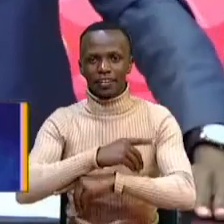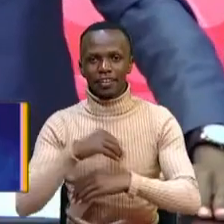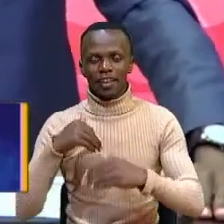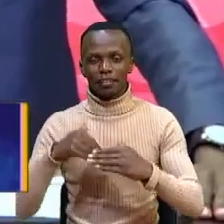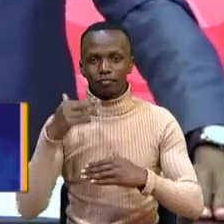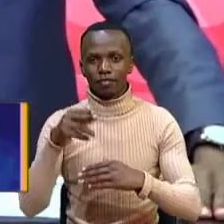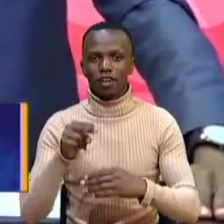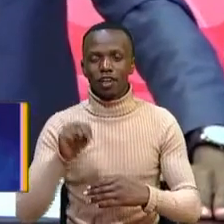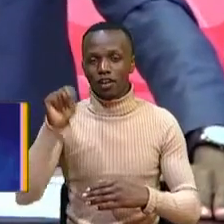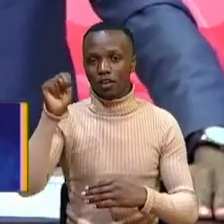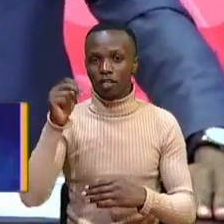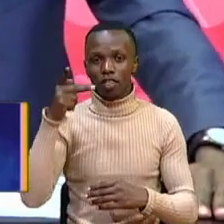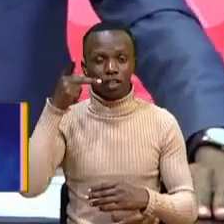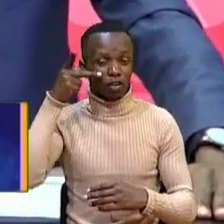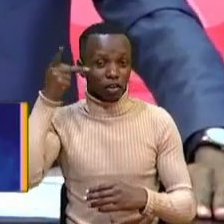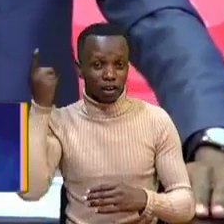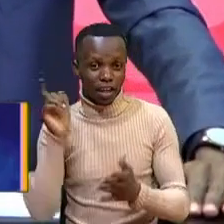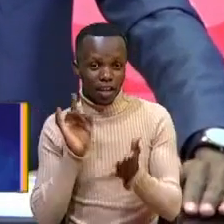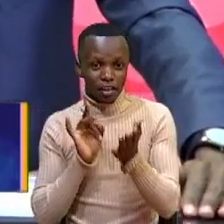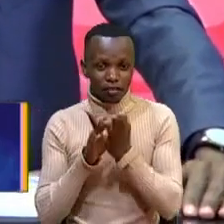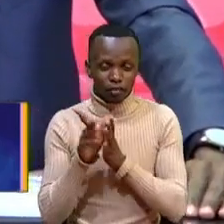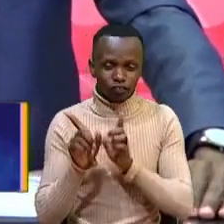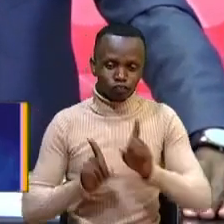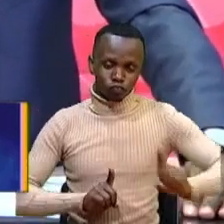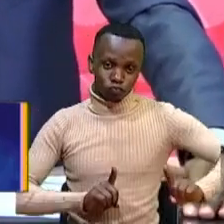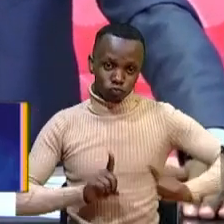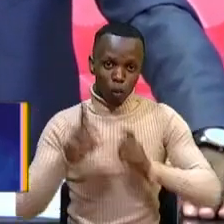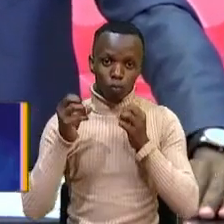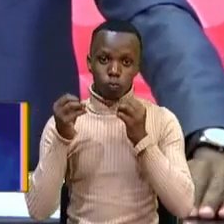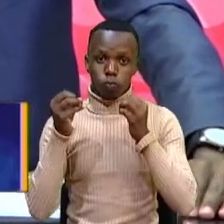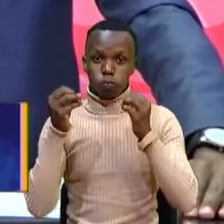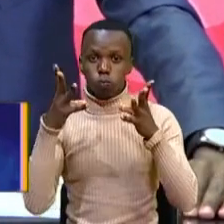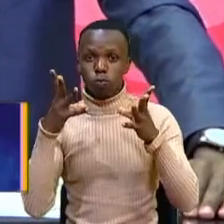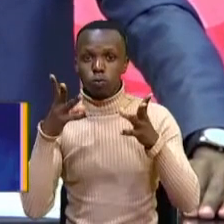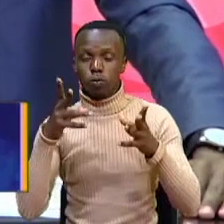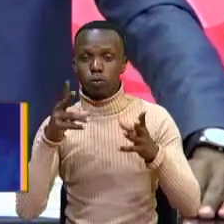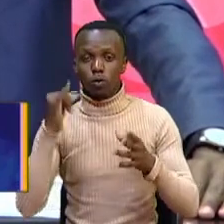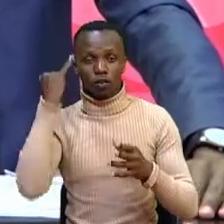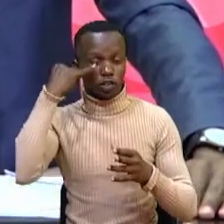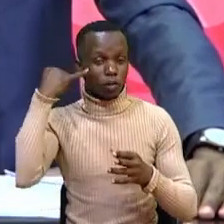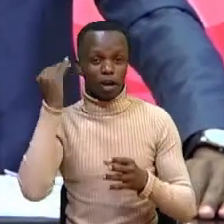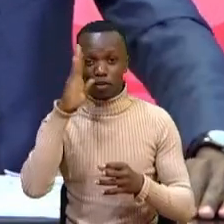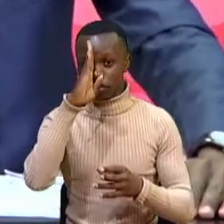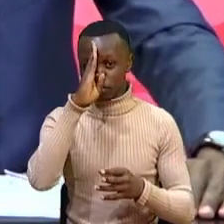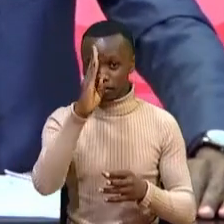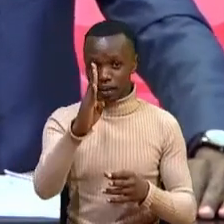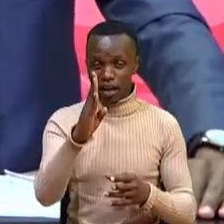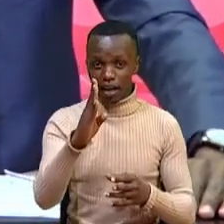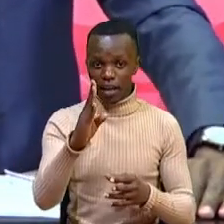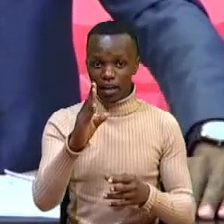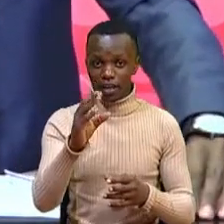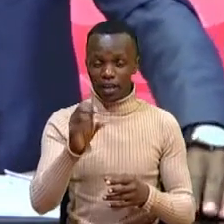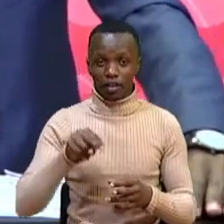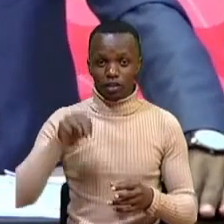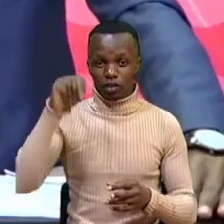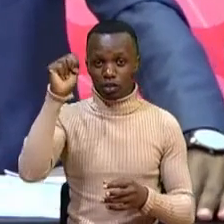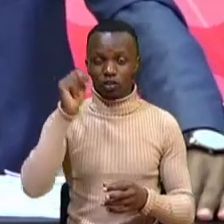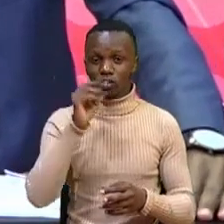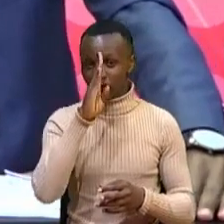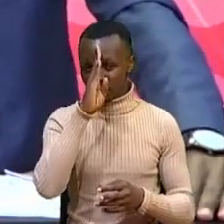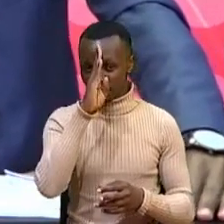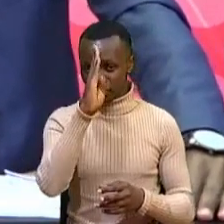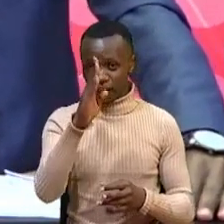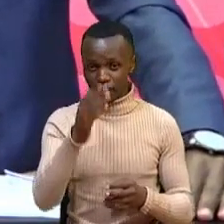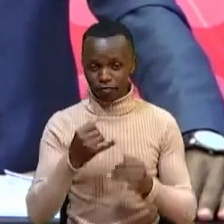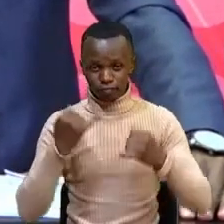North Korea fired a ballistic missile toward the Sea of Japan on Sunday. The North said Sunday it had tested